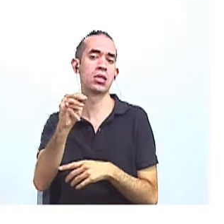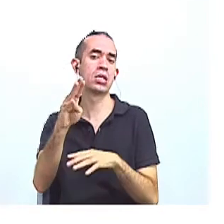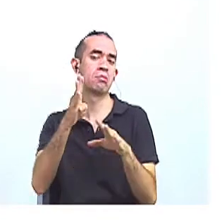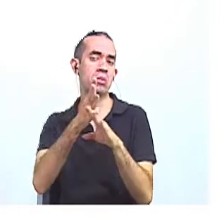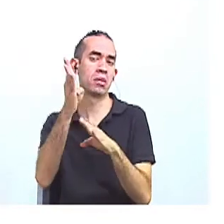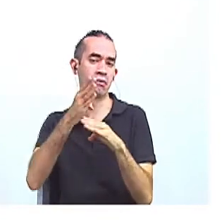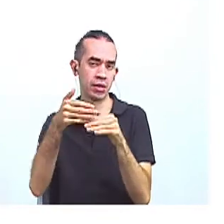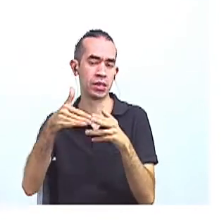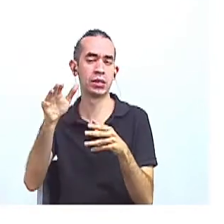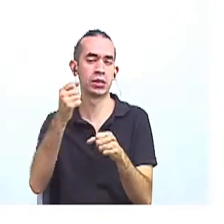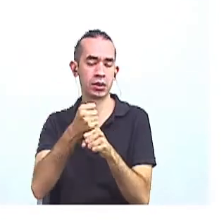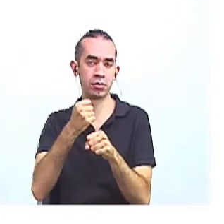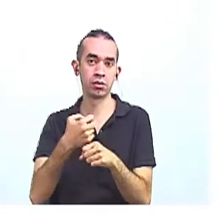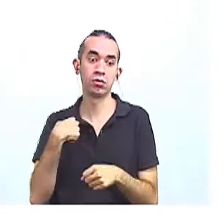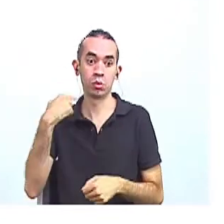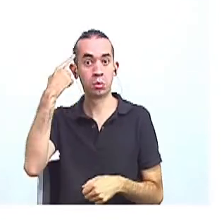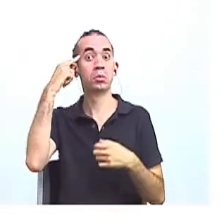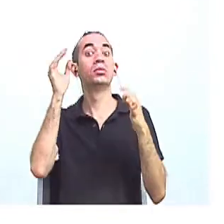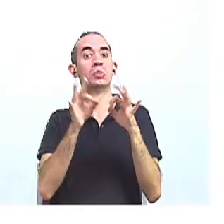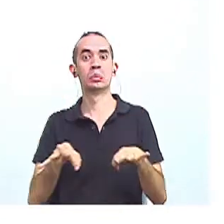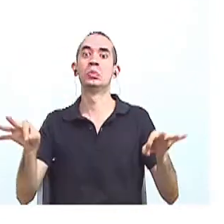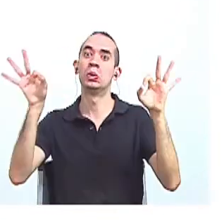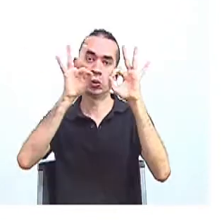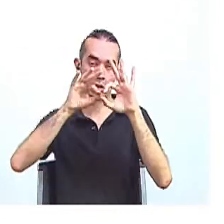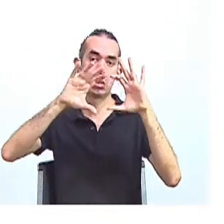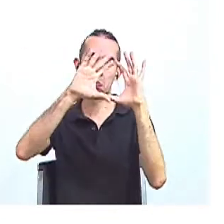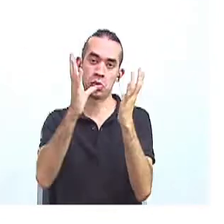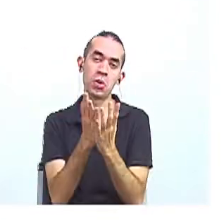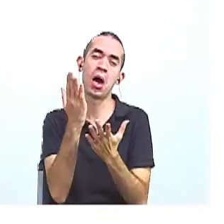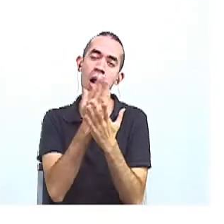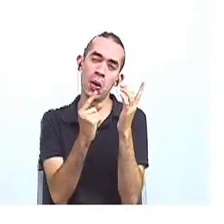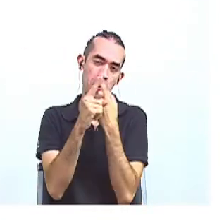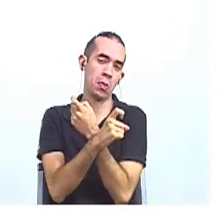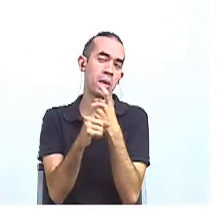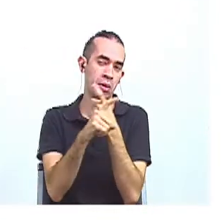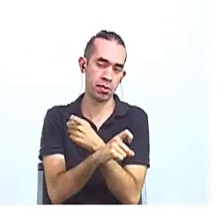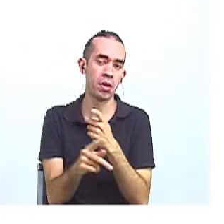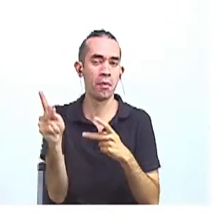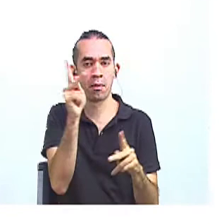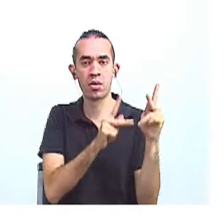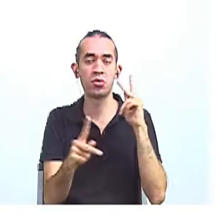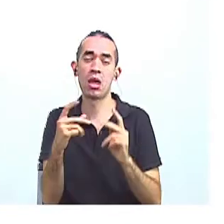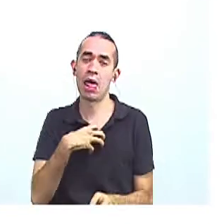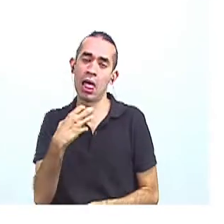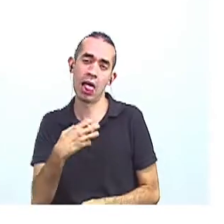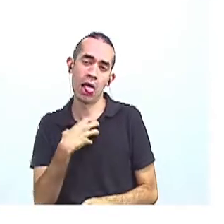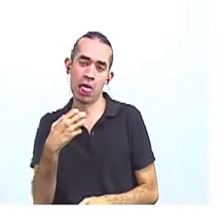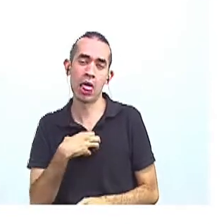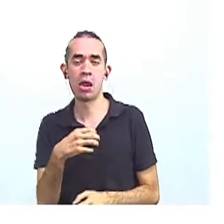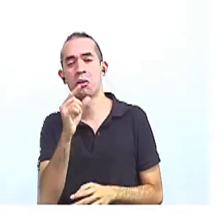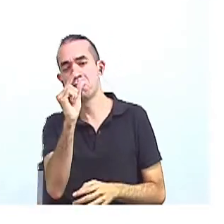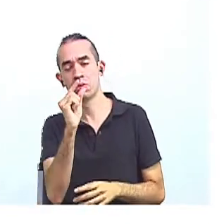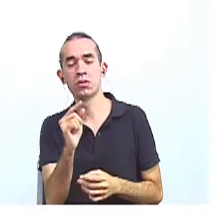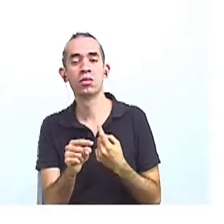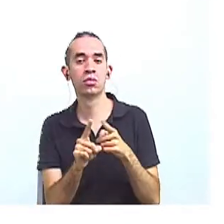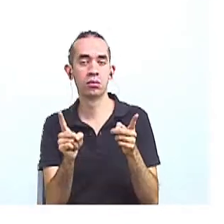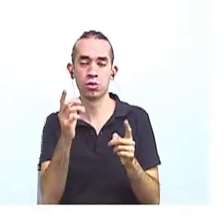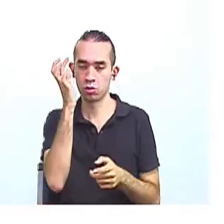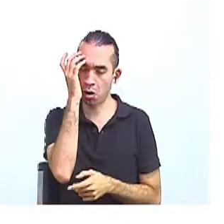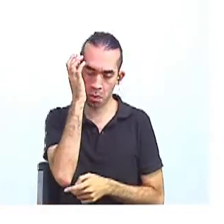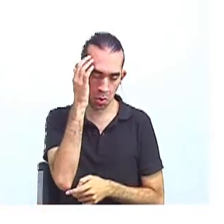very important in today's world. They might be a little complicated and people might complain a little bit about them, but don't